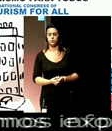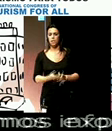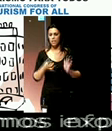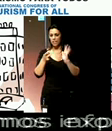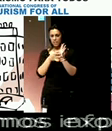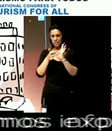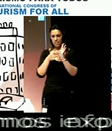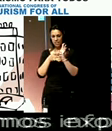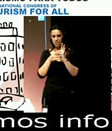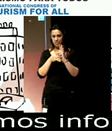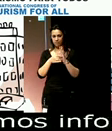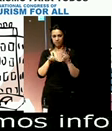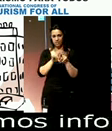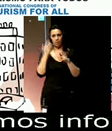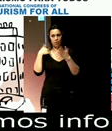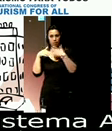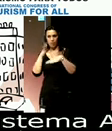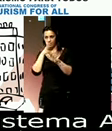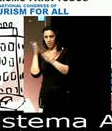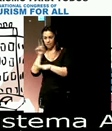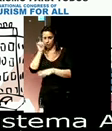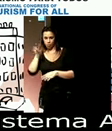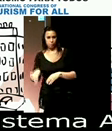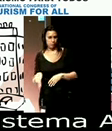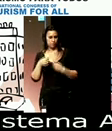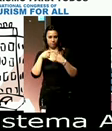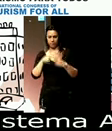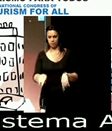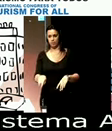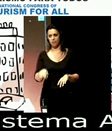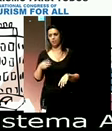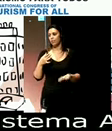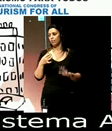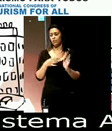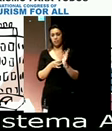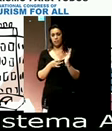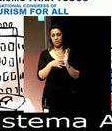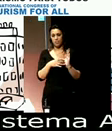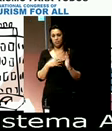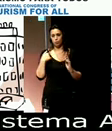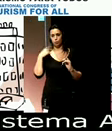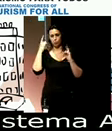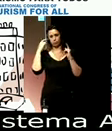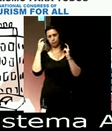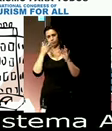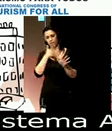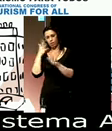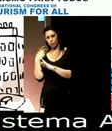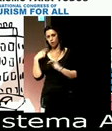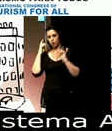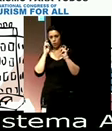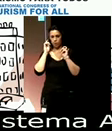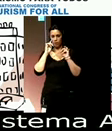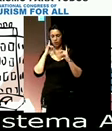when I first tried to get into artificial